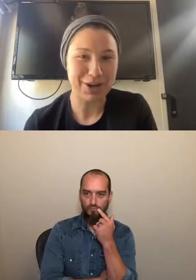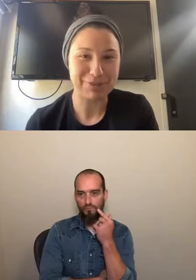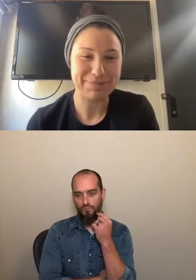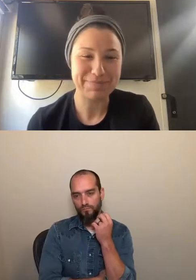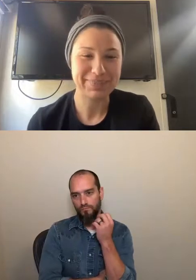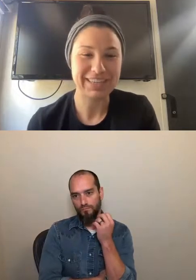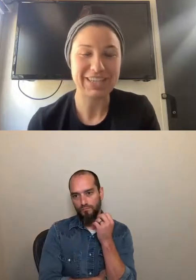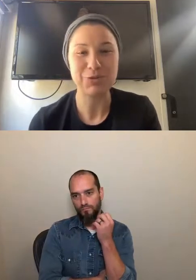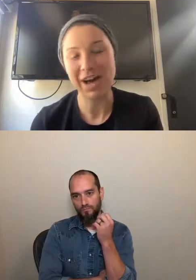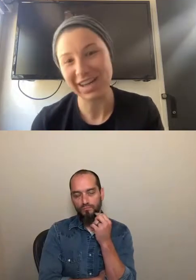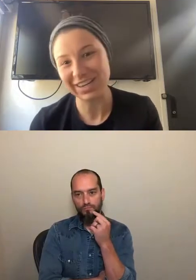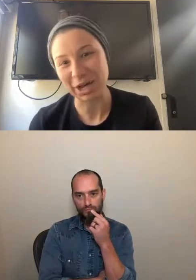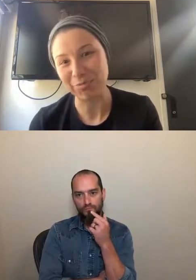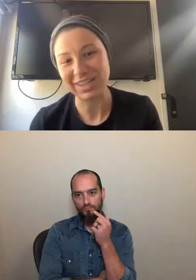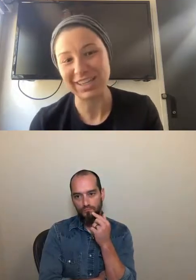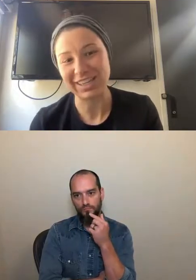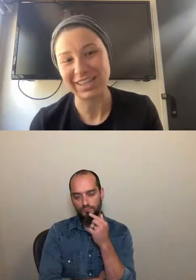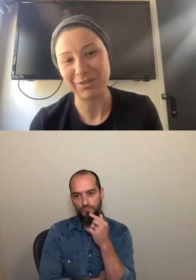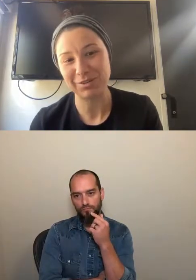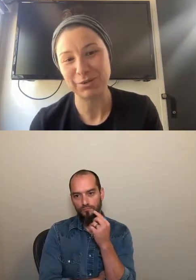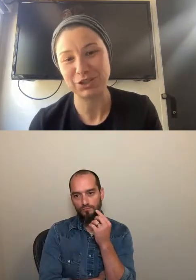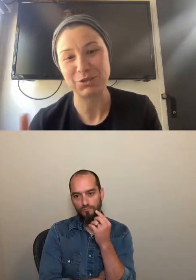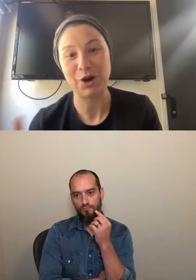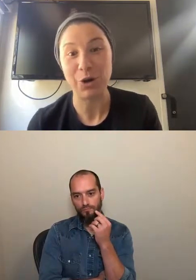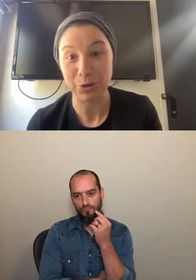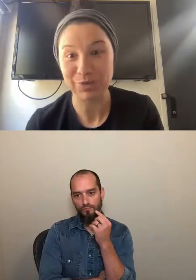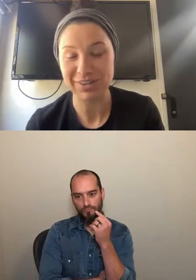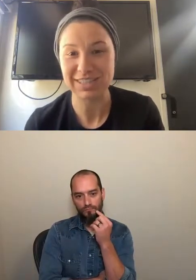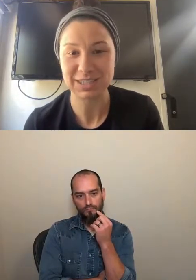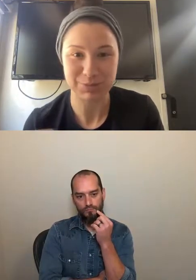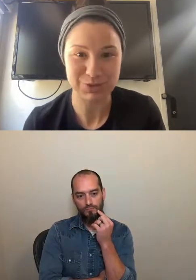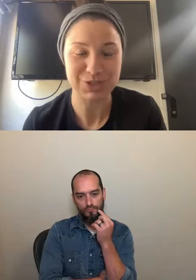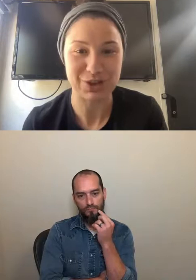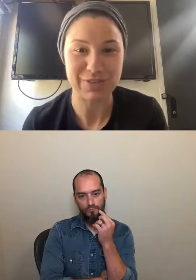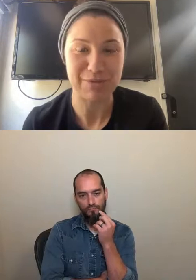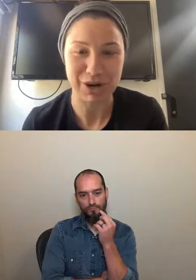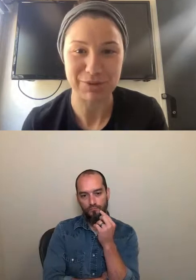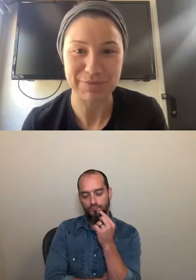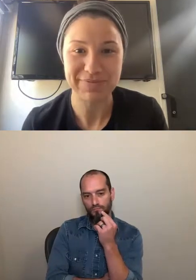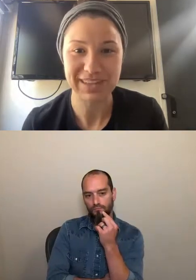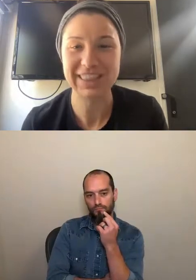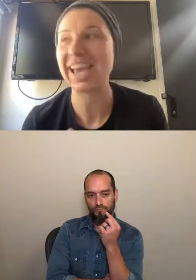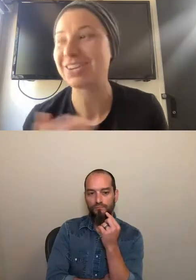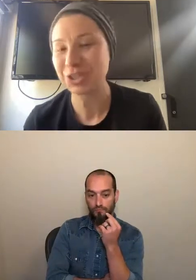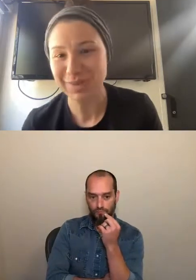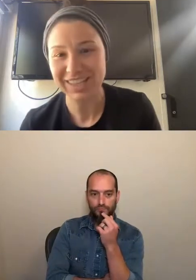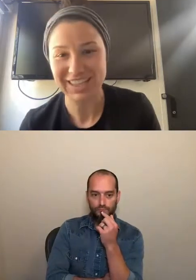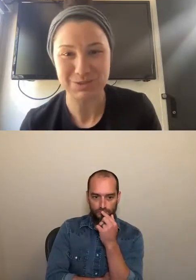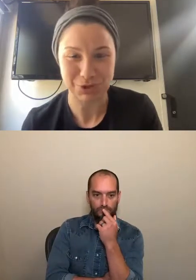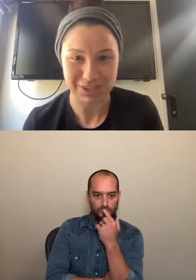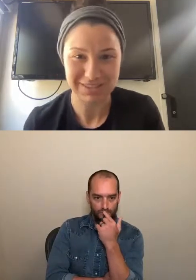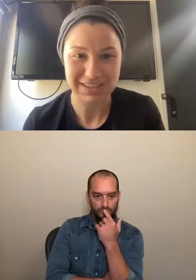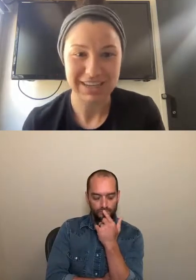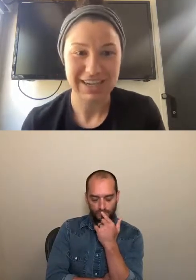have a problem, you hire a company, which you hope is supposed to solve that problem, and they actually make